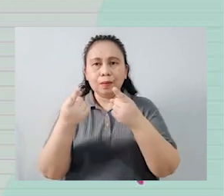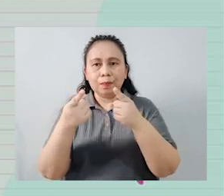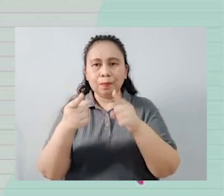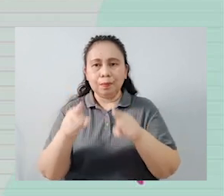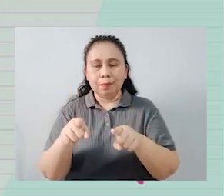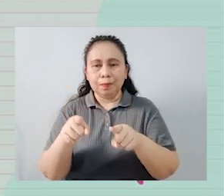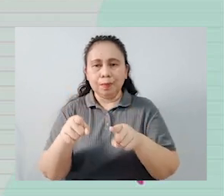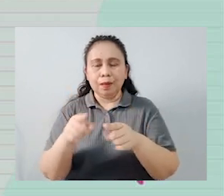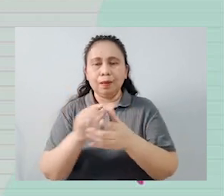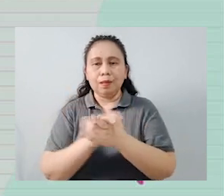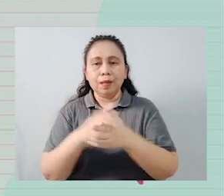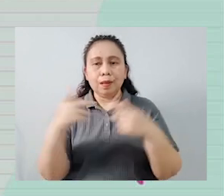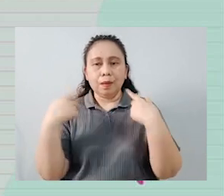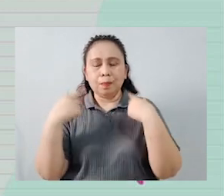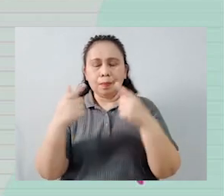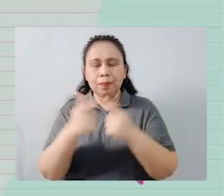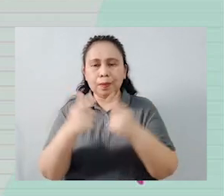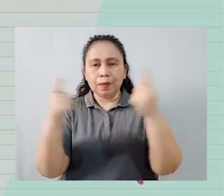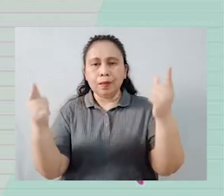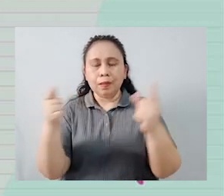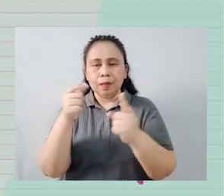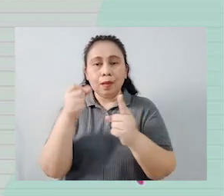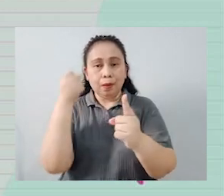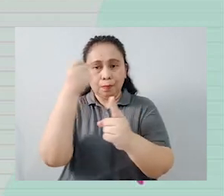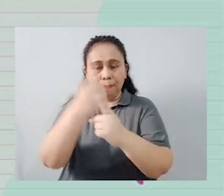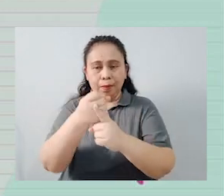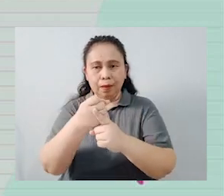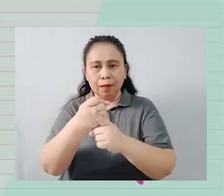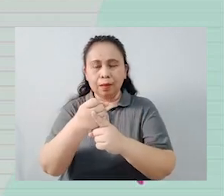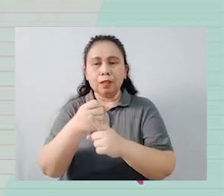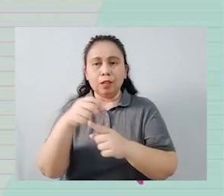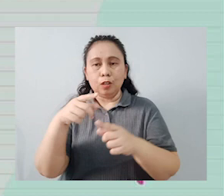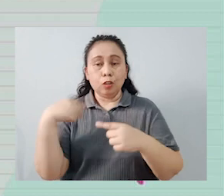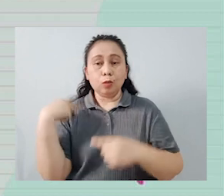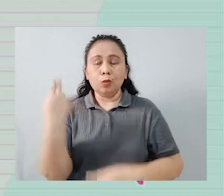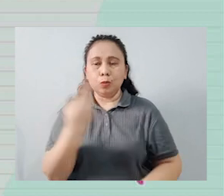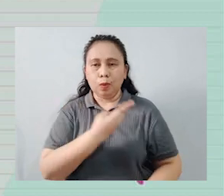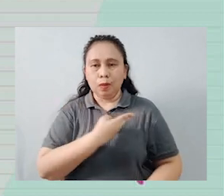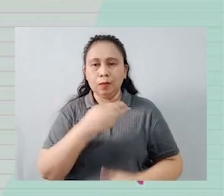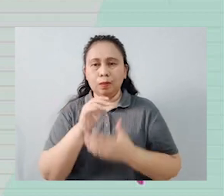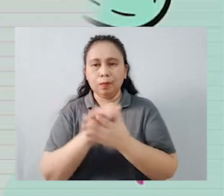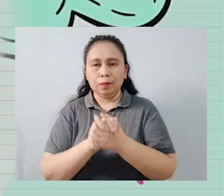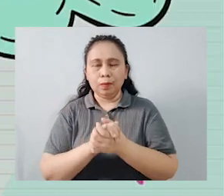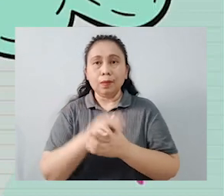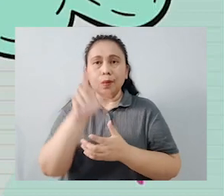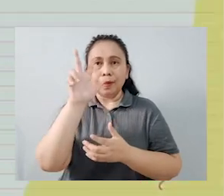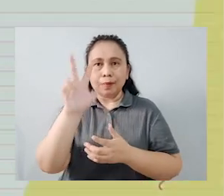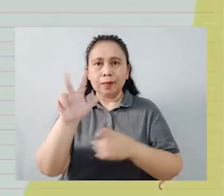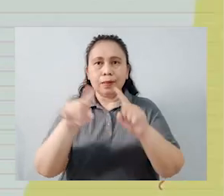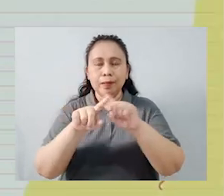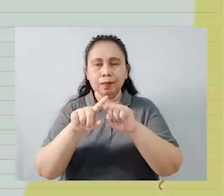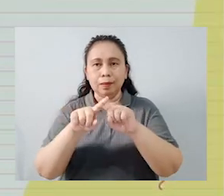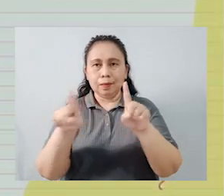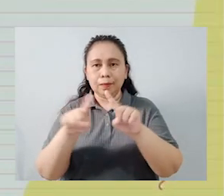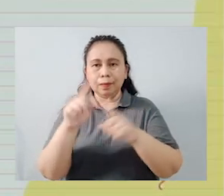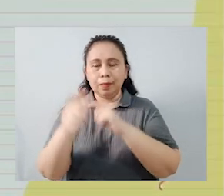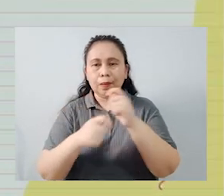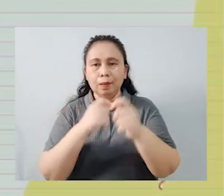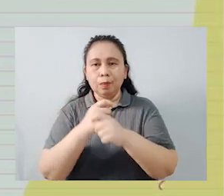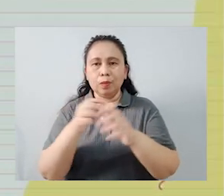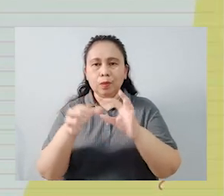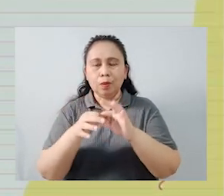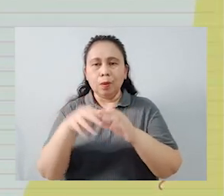great impact not only on the environment but also on us. There are three distinct types of plate